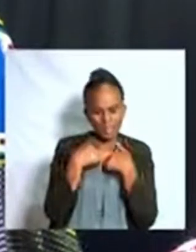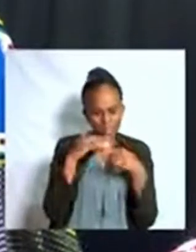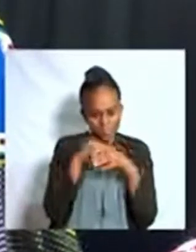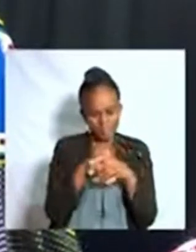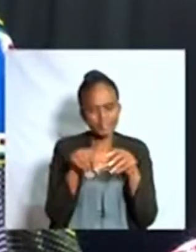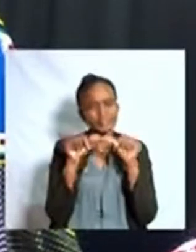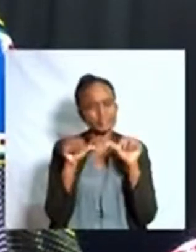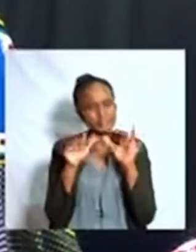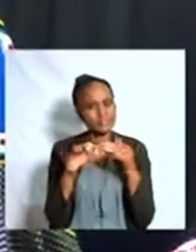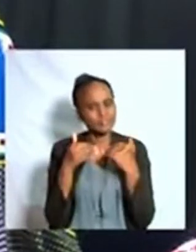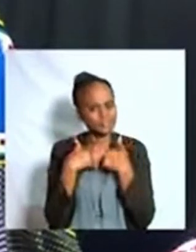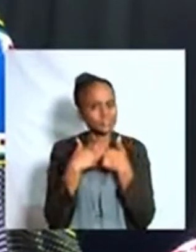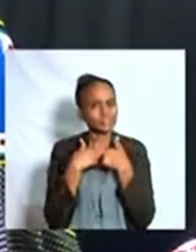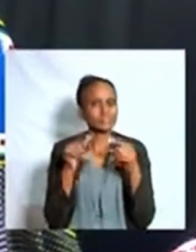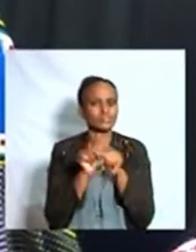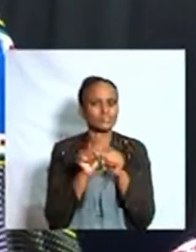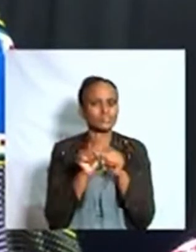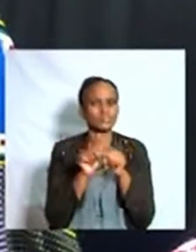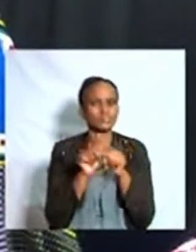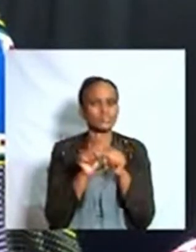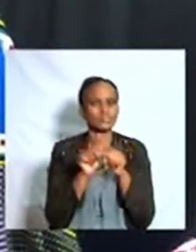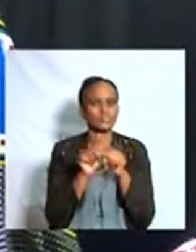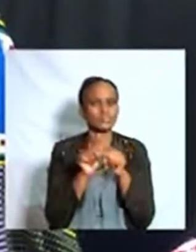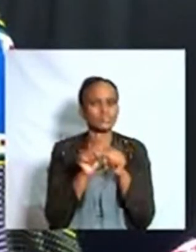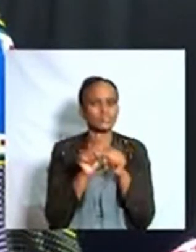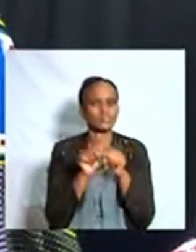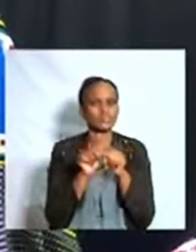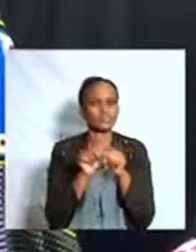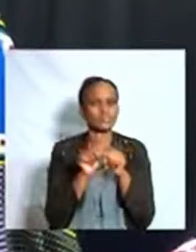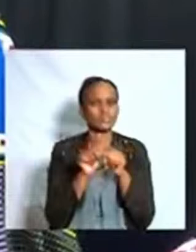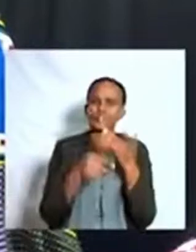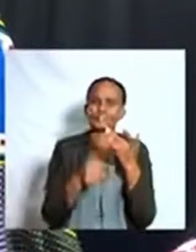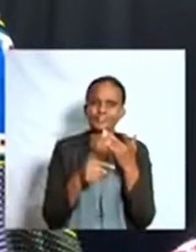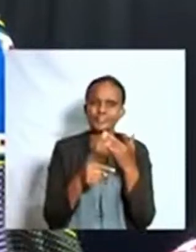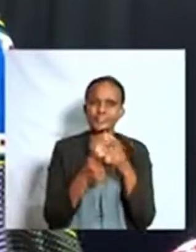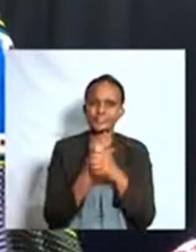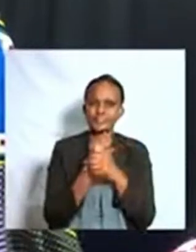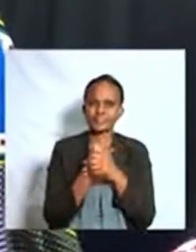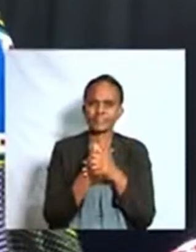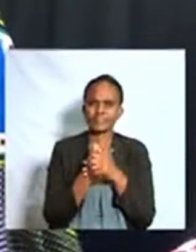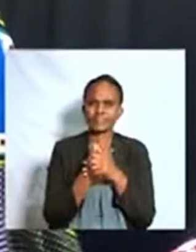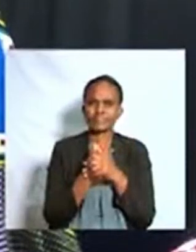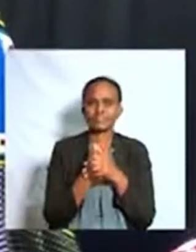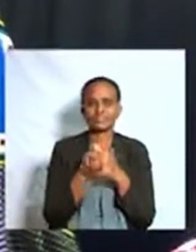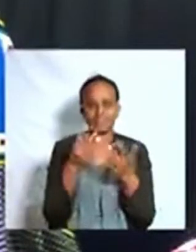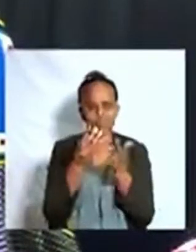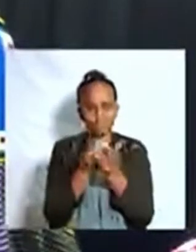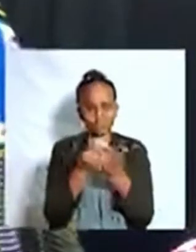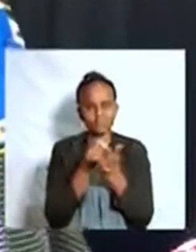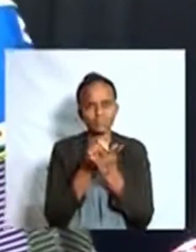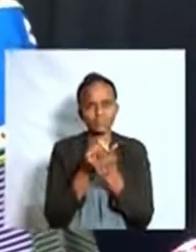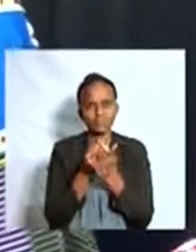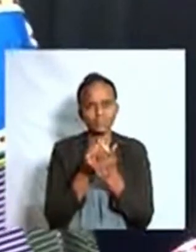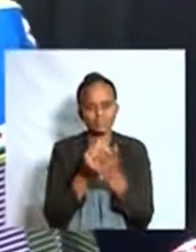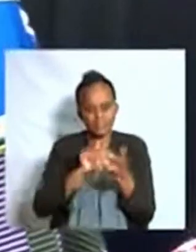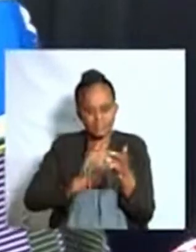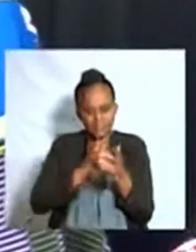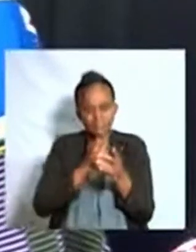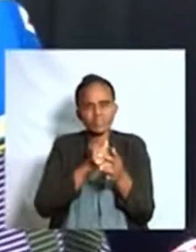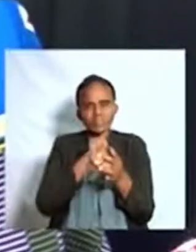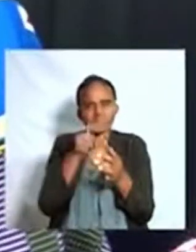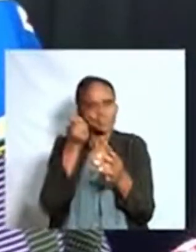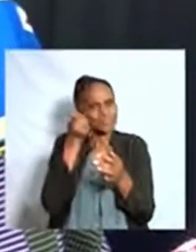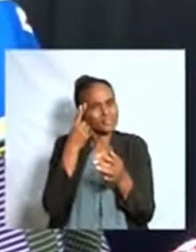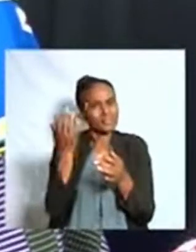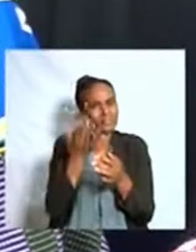auditors, and you also have people supposed to the treasurer? I really just don't